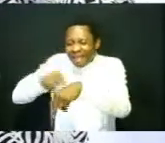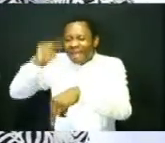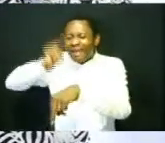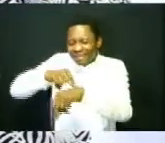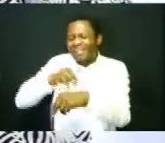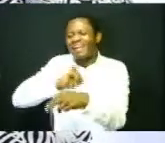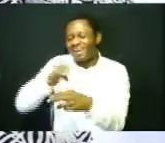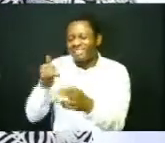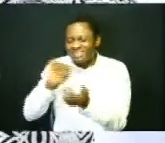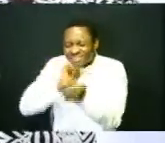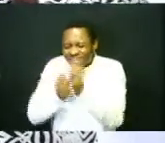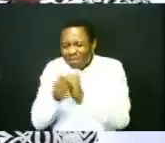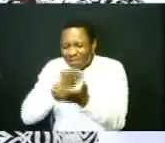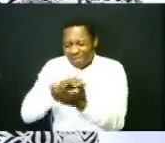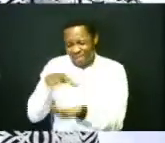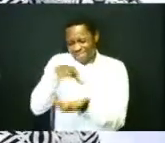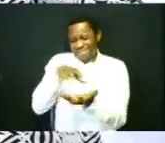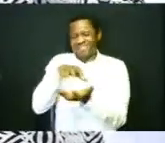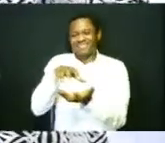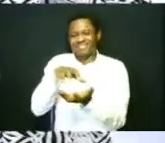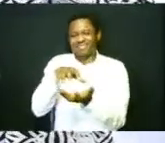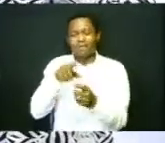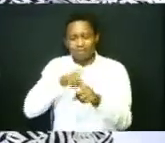Today is